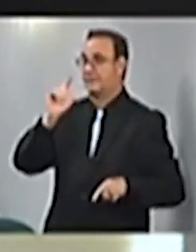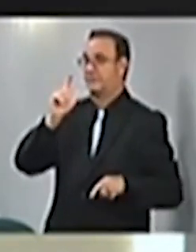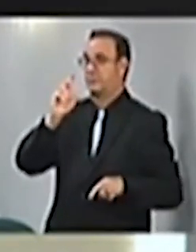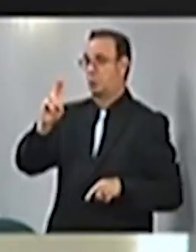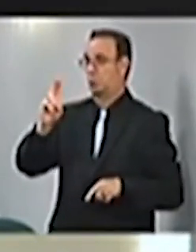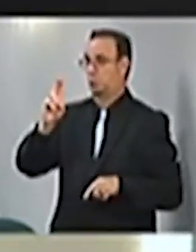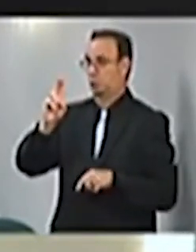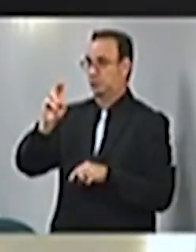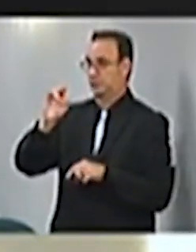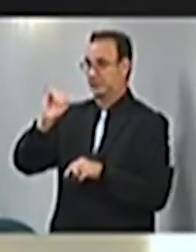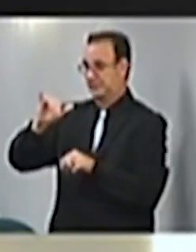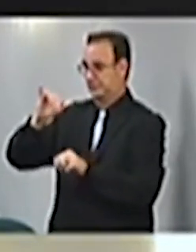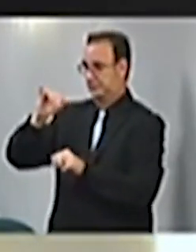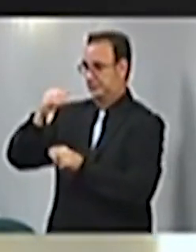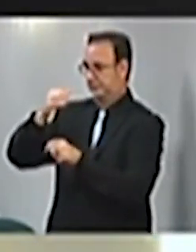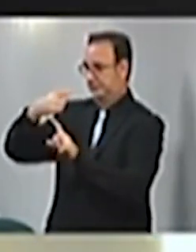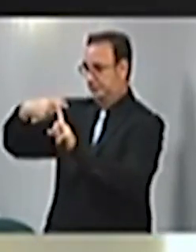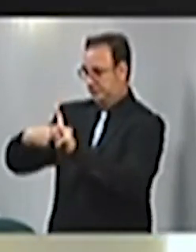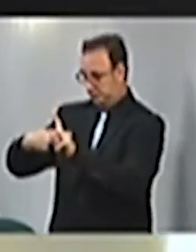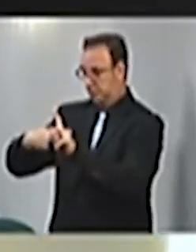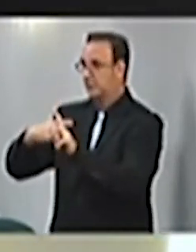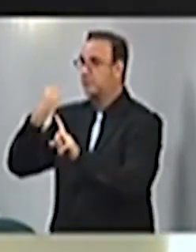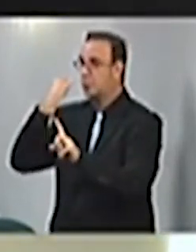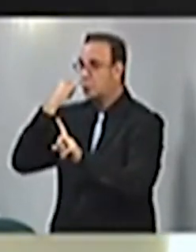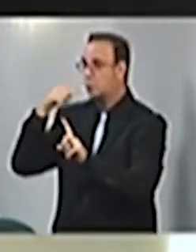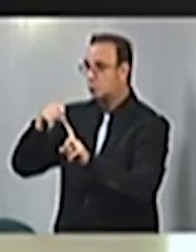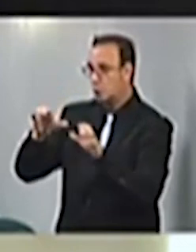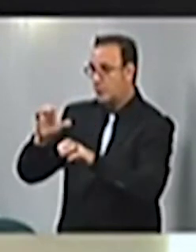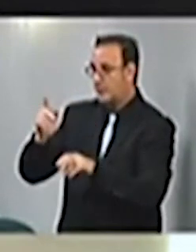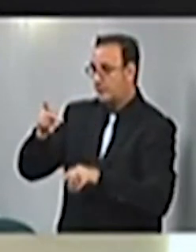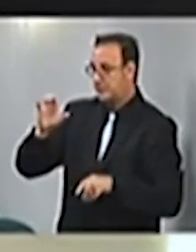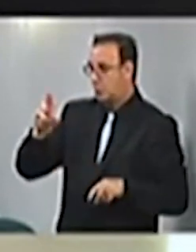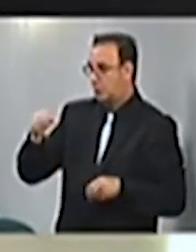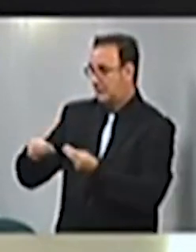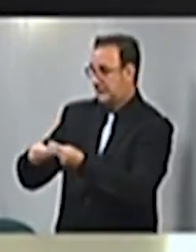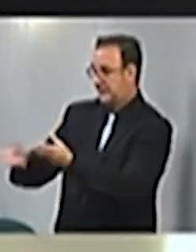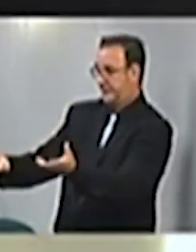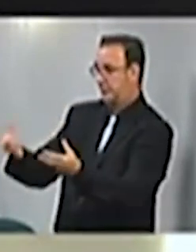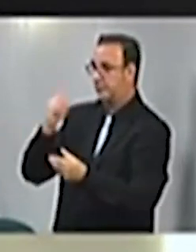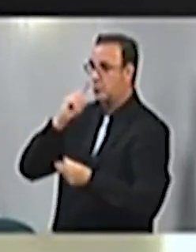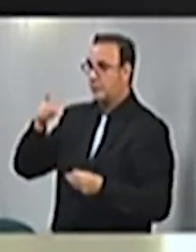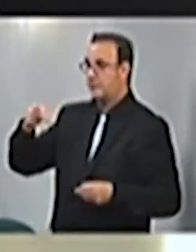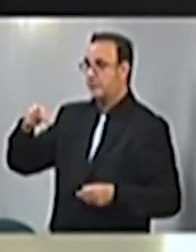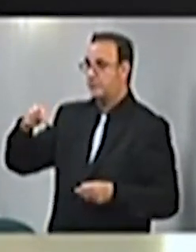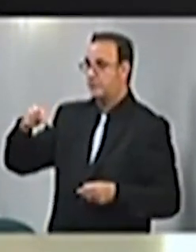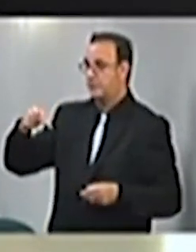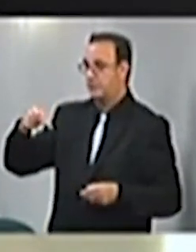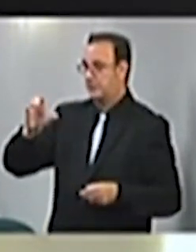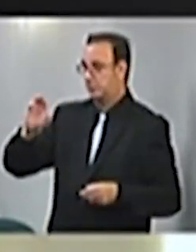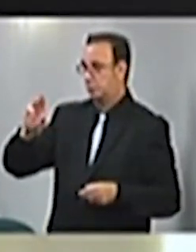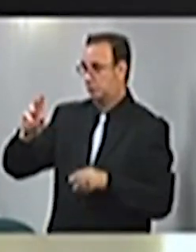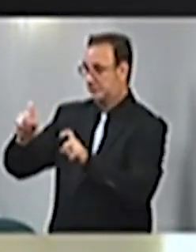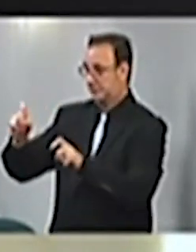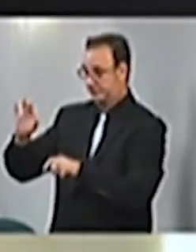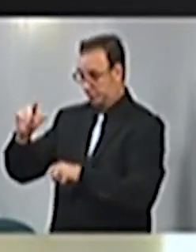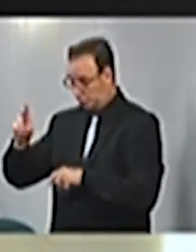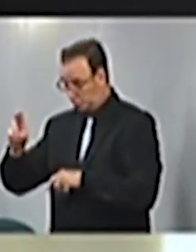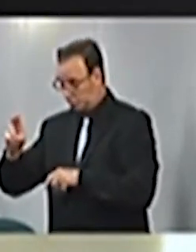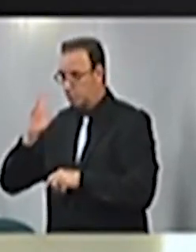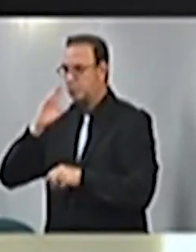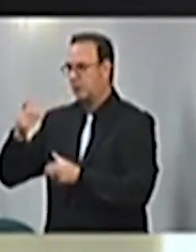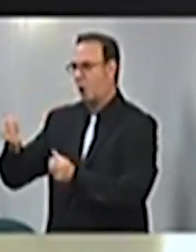numbers of the population were flu positive, because really flu does get around a lot. So I think